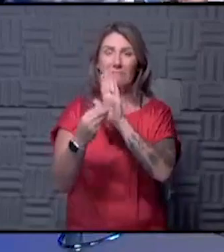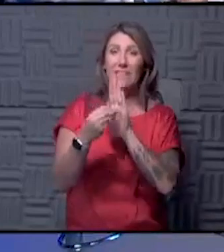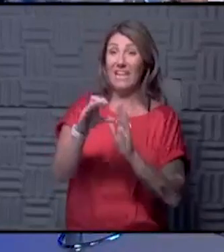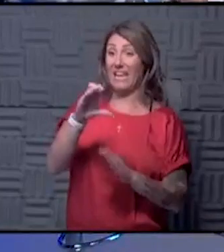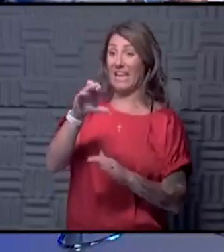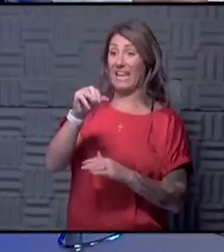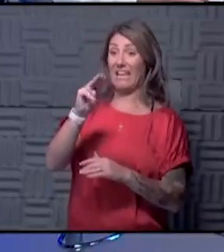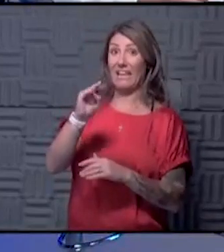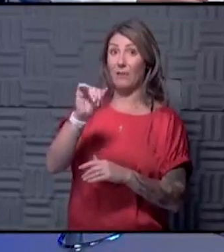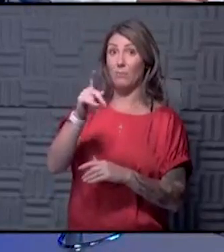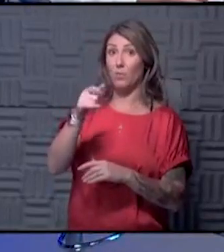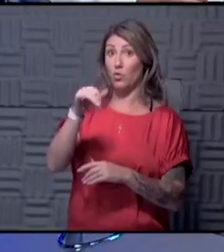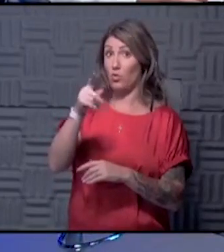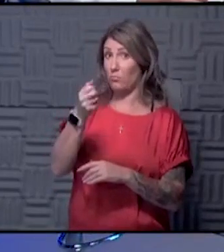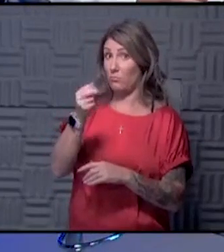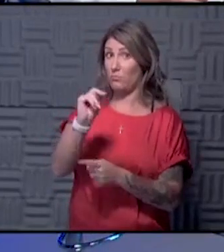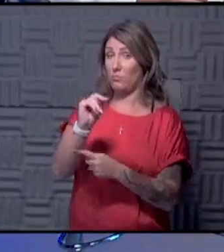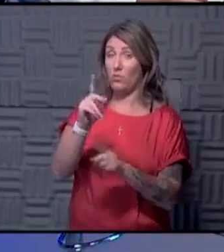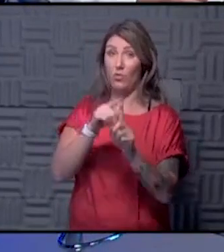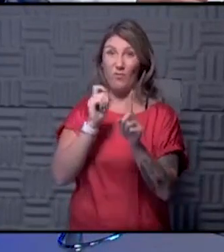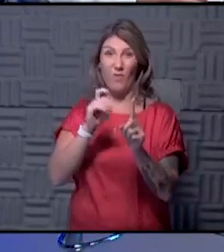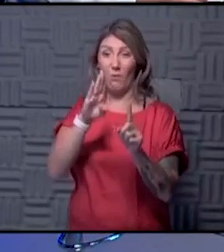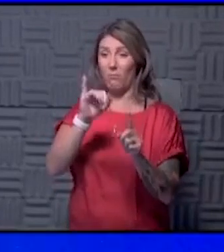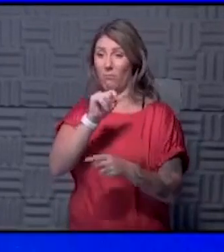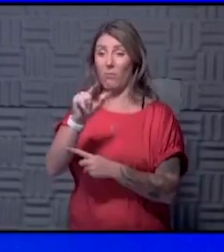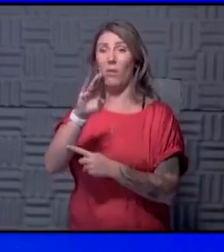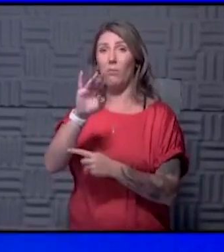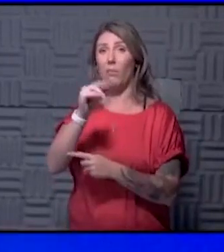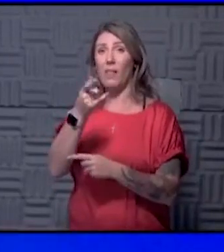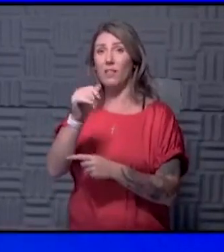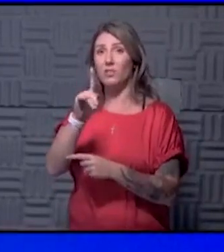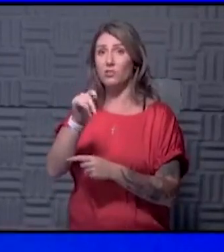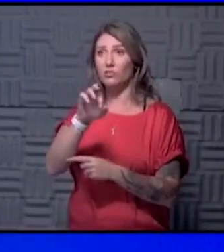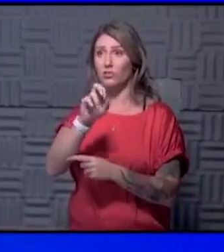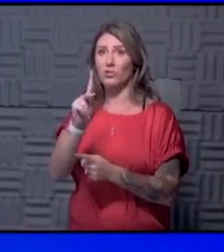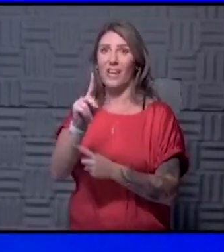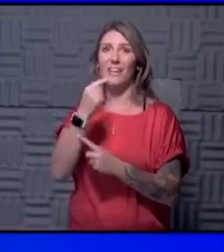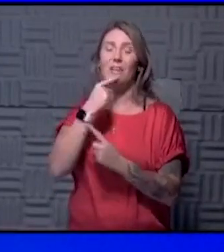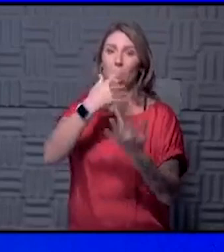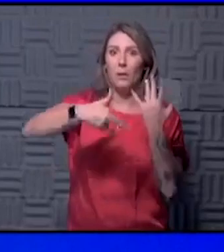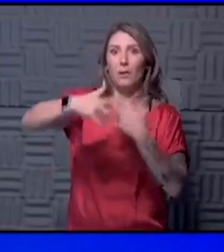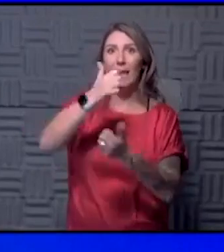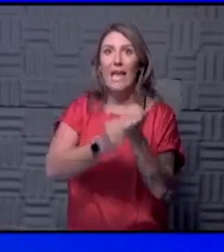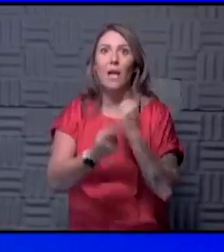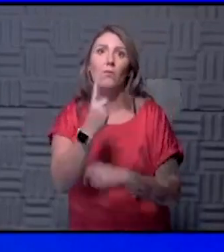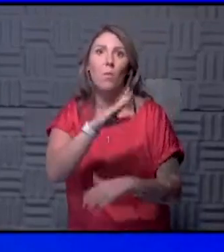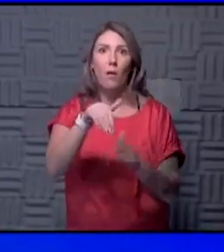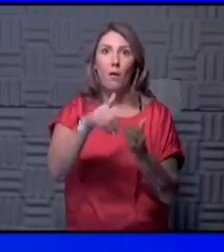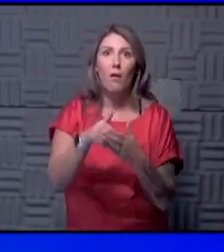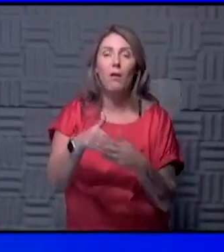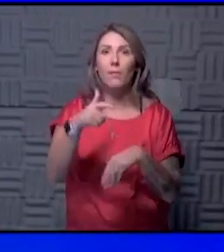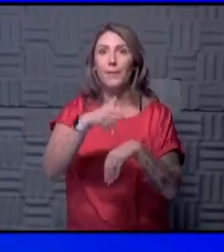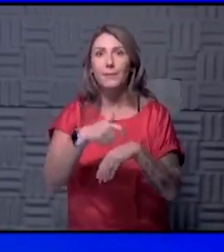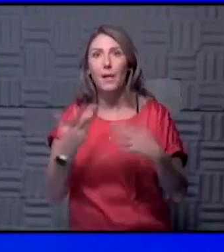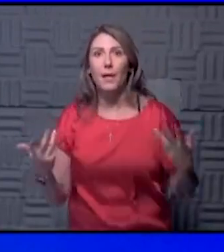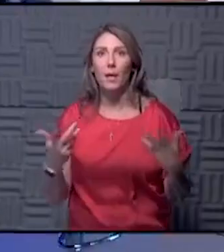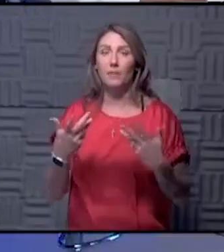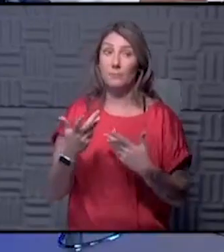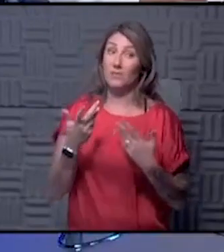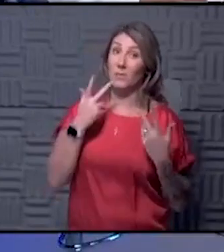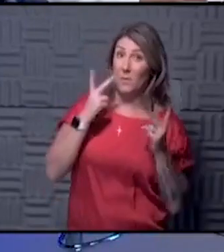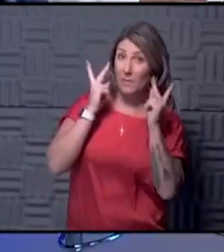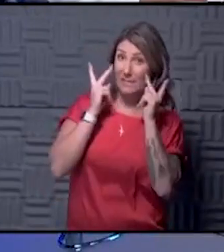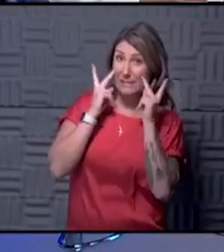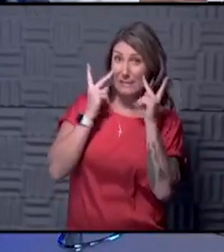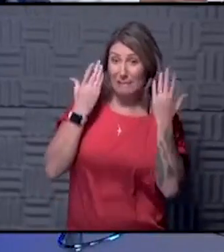Cam Newton, because from what I heard from Bill Belichick's interview, he was around everybody all the time. Yeah. I mean, he was just, so it's very... So we'll see. I difficult,